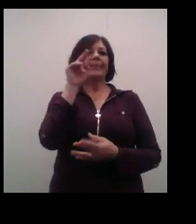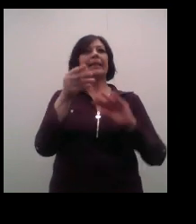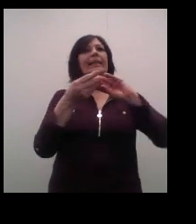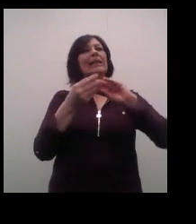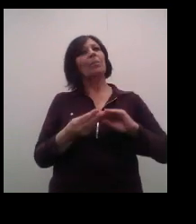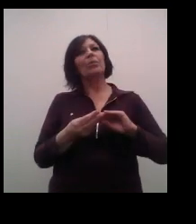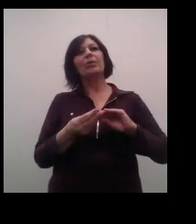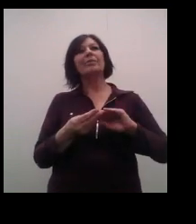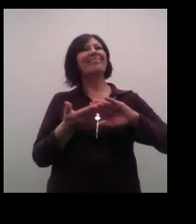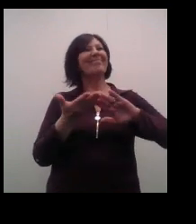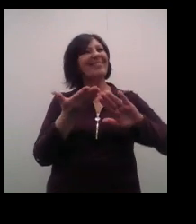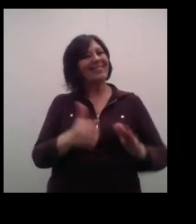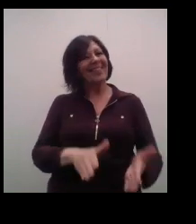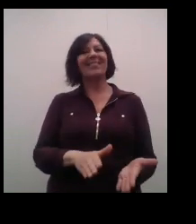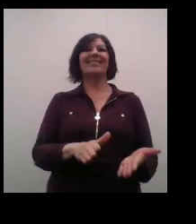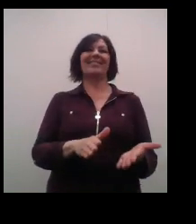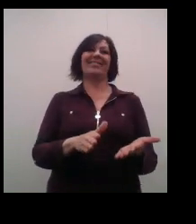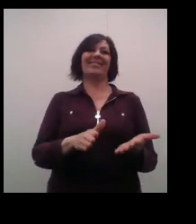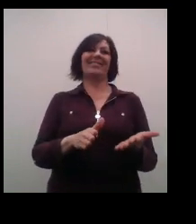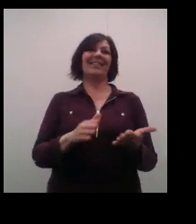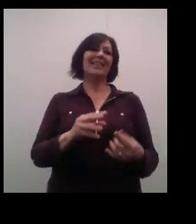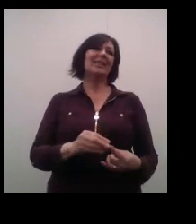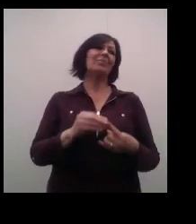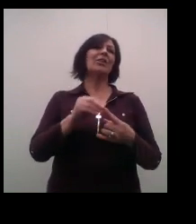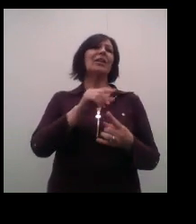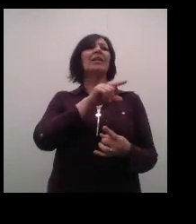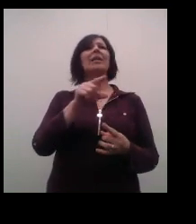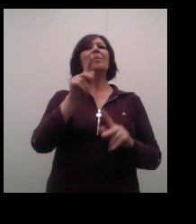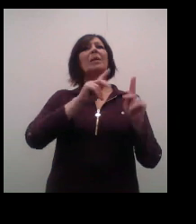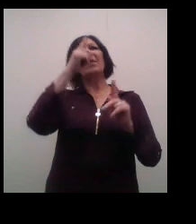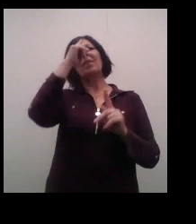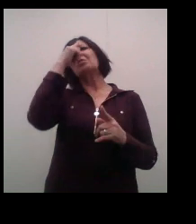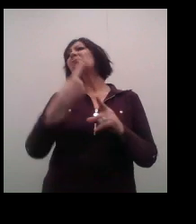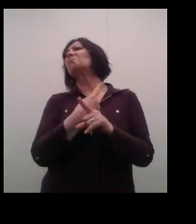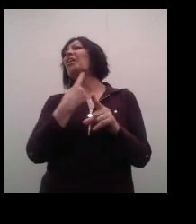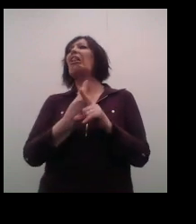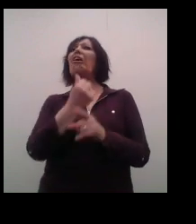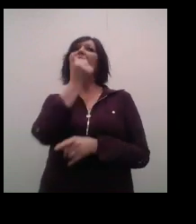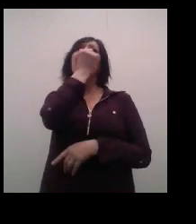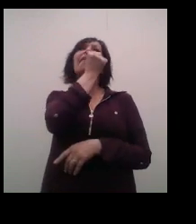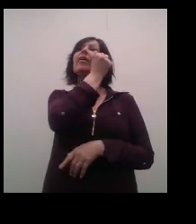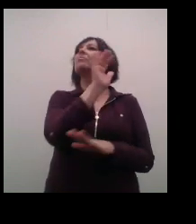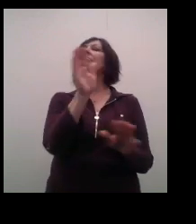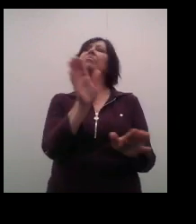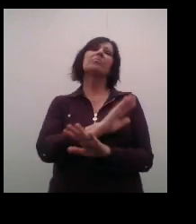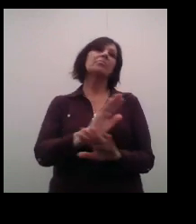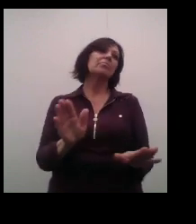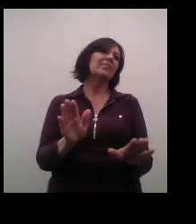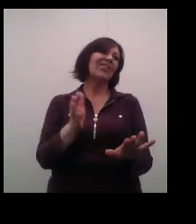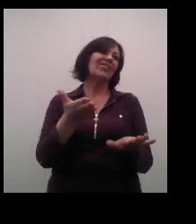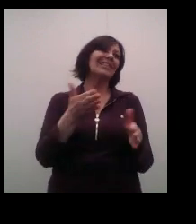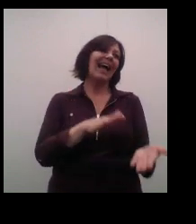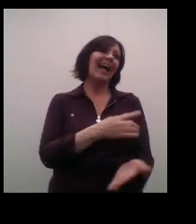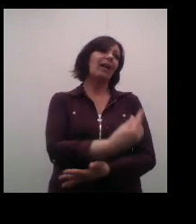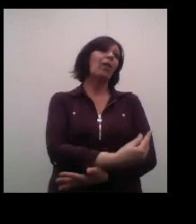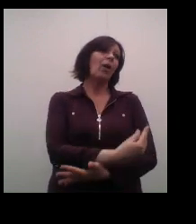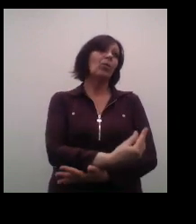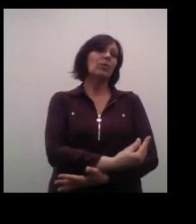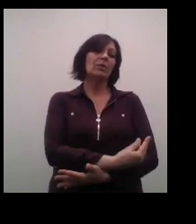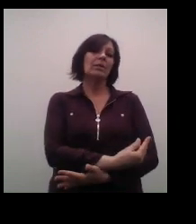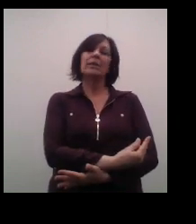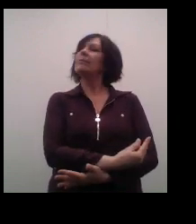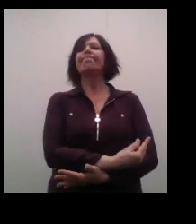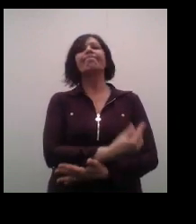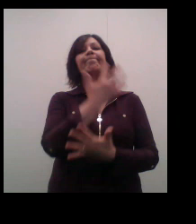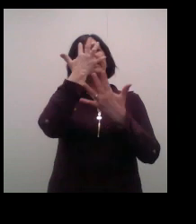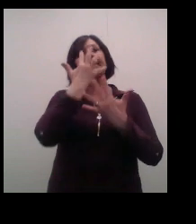of increases in deaths, especially among those who think they're just using regular old cocaine, and they're probably not, and dying alone. It's